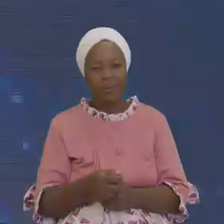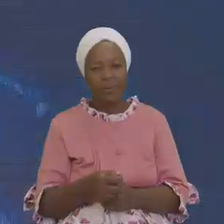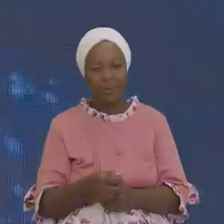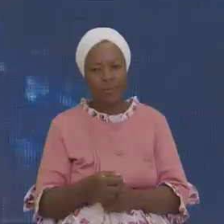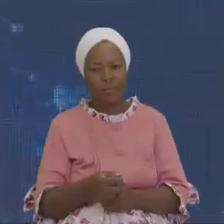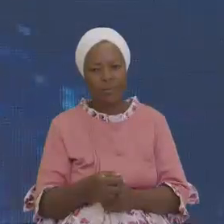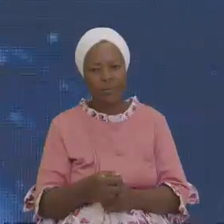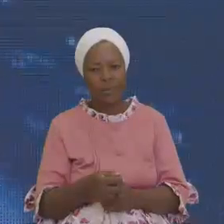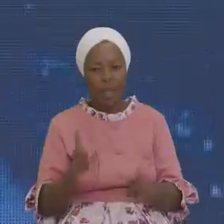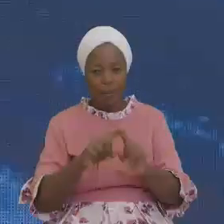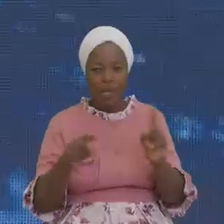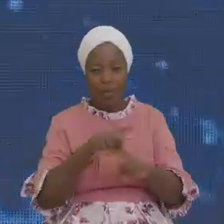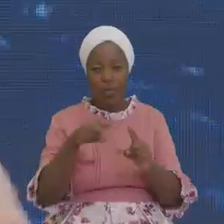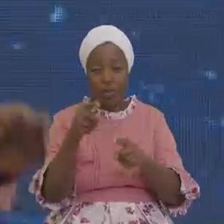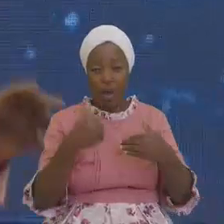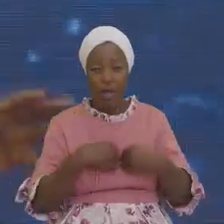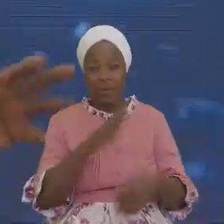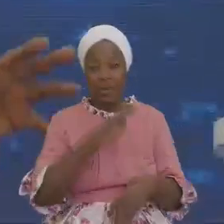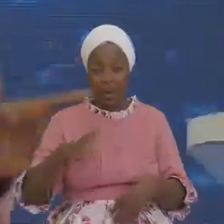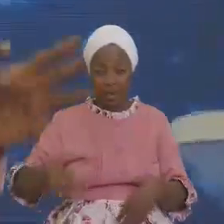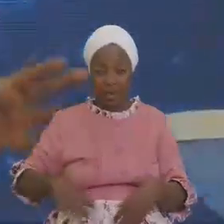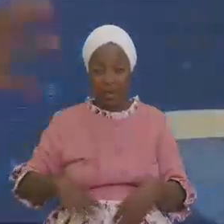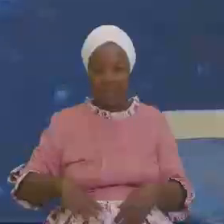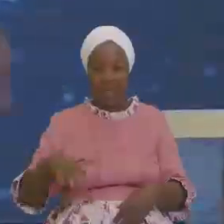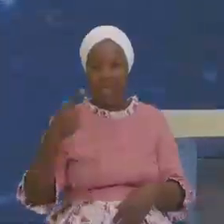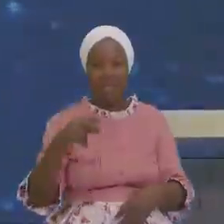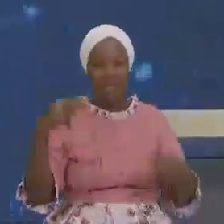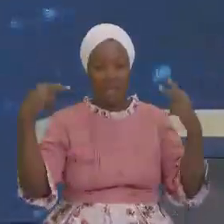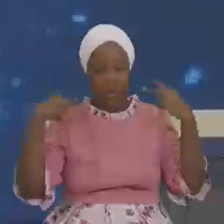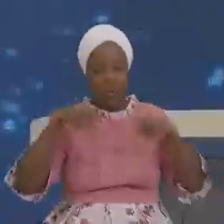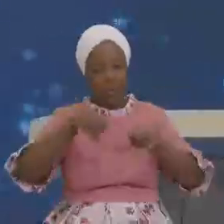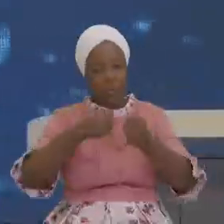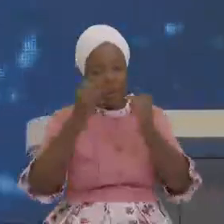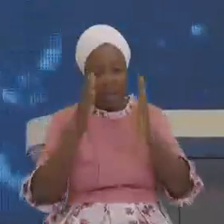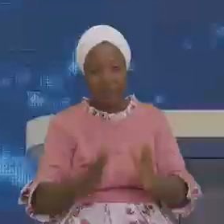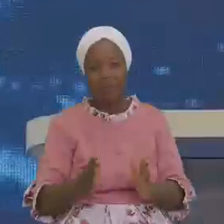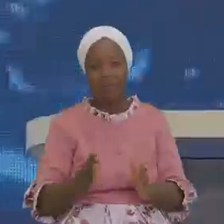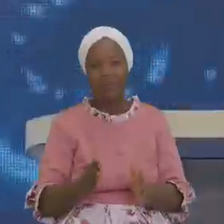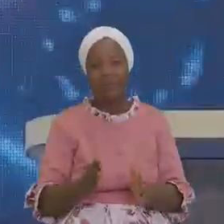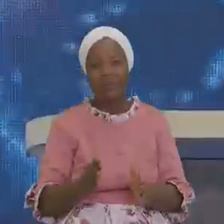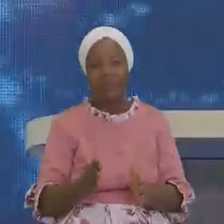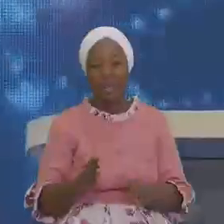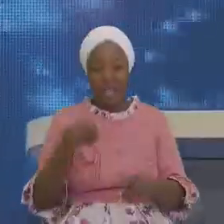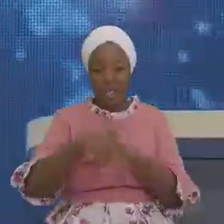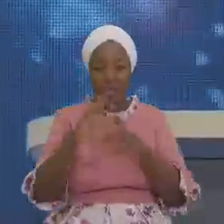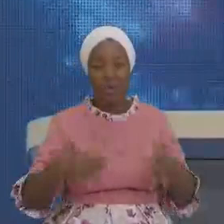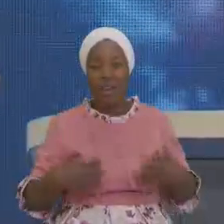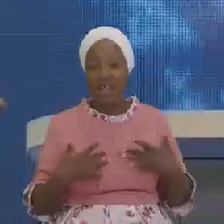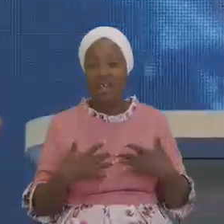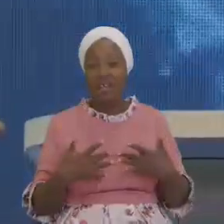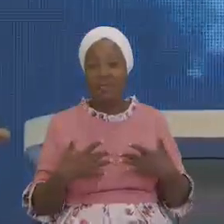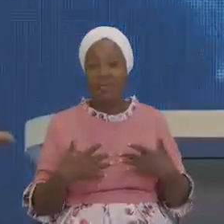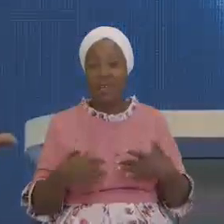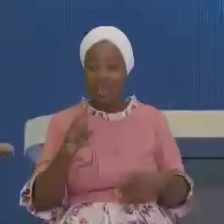But when you have Christ, the yoke breaker in your life, the one